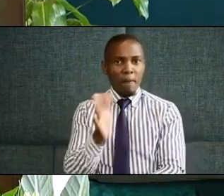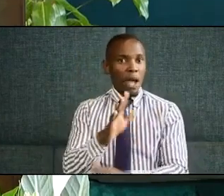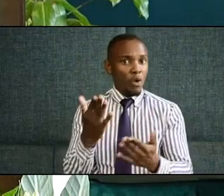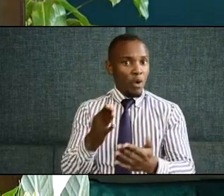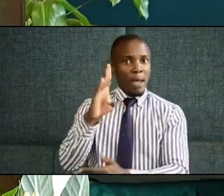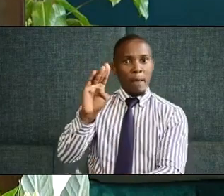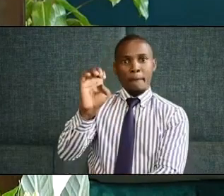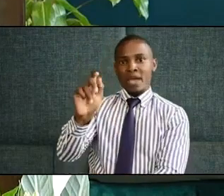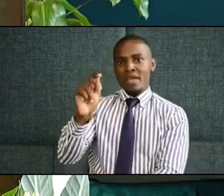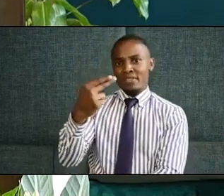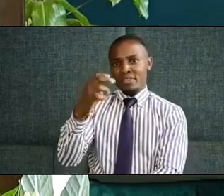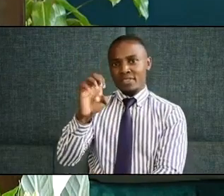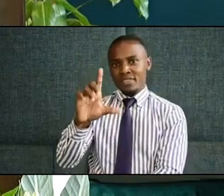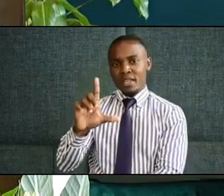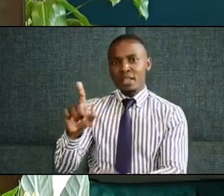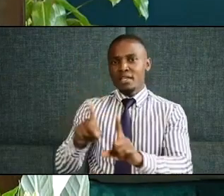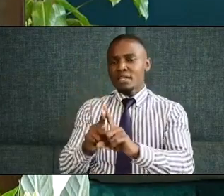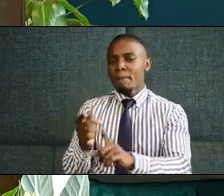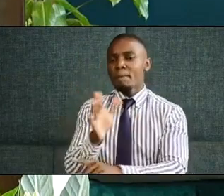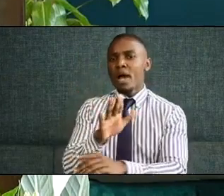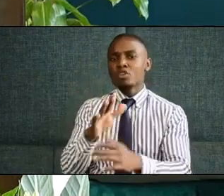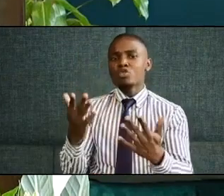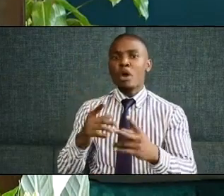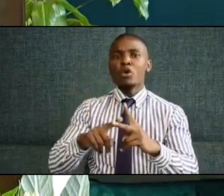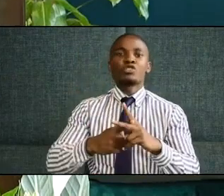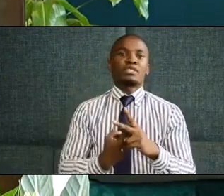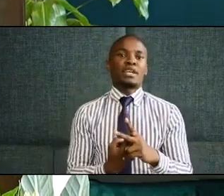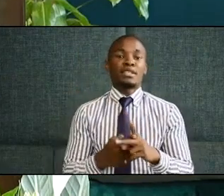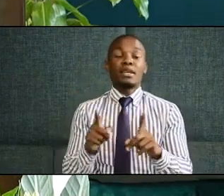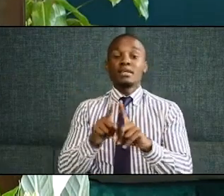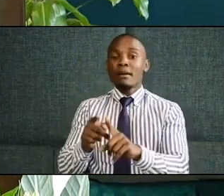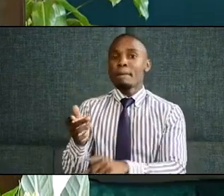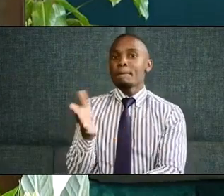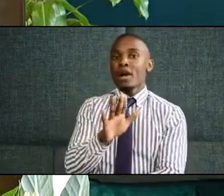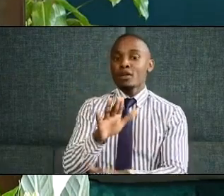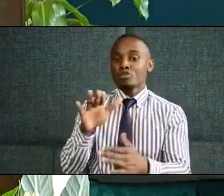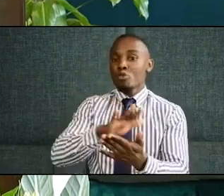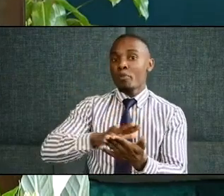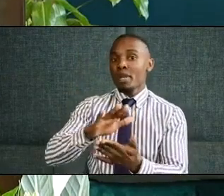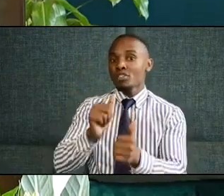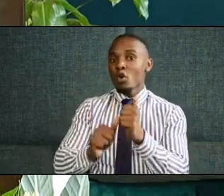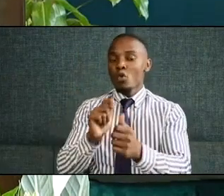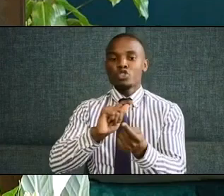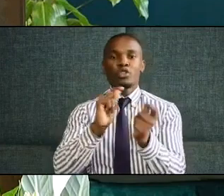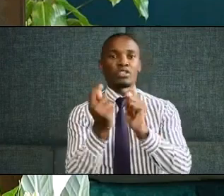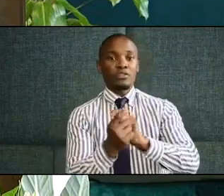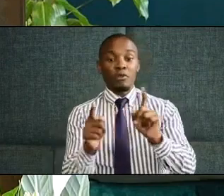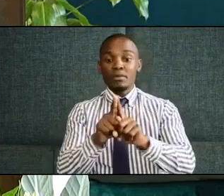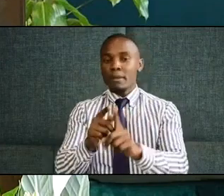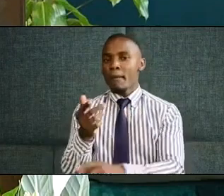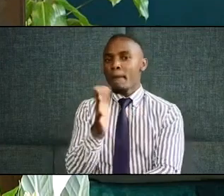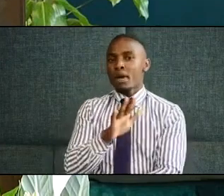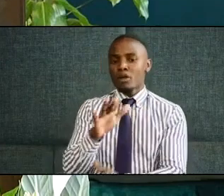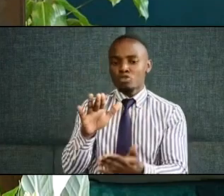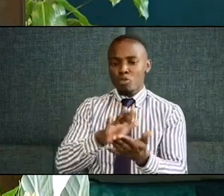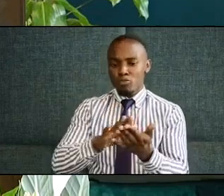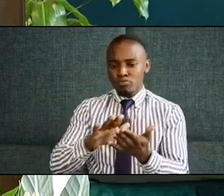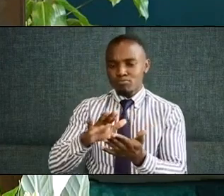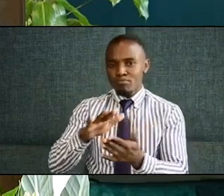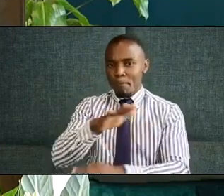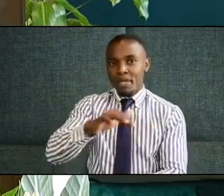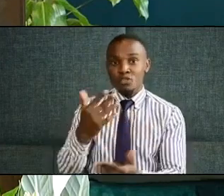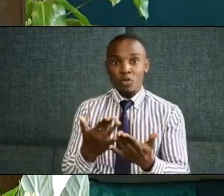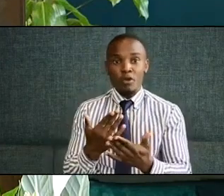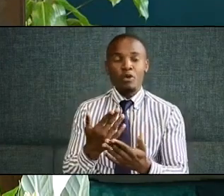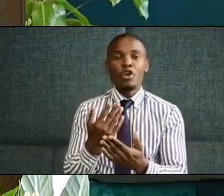Bethel. Back to the place of your beginning, back to the place of your transformation, back to the place of your redemption, back